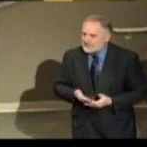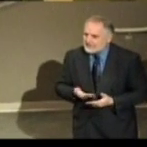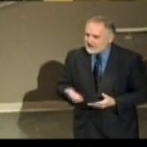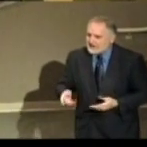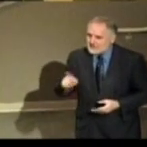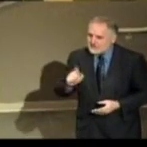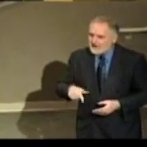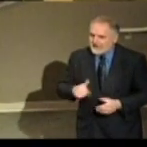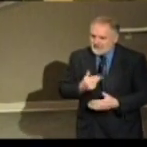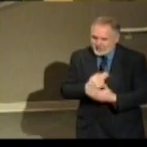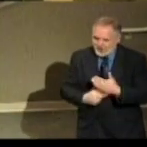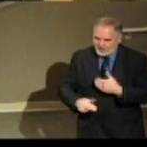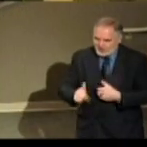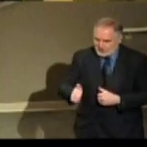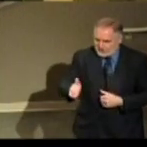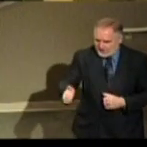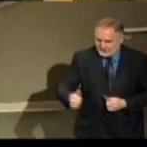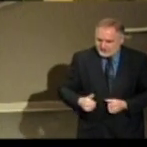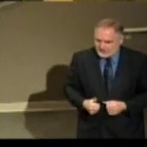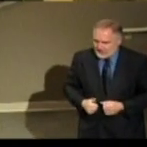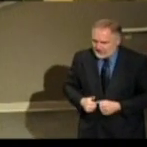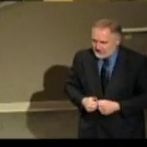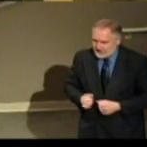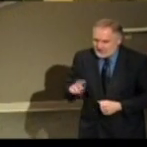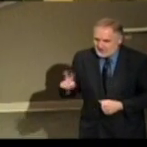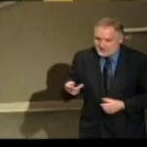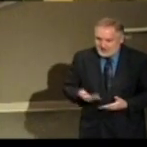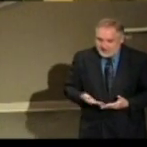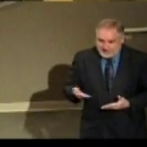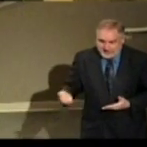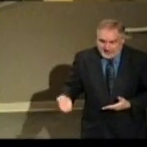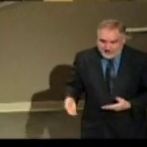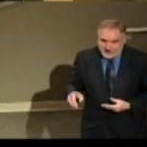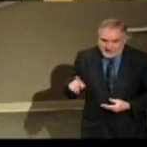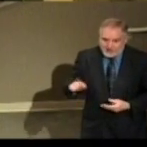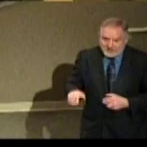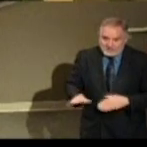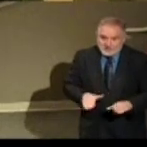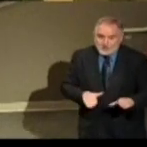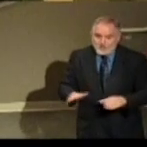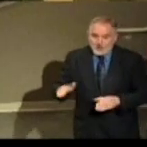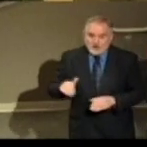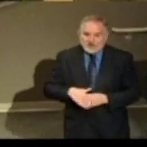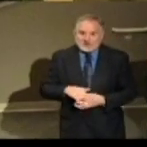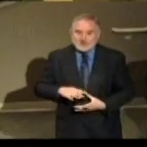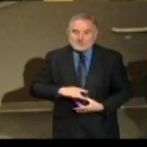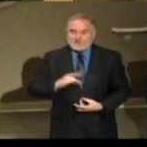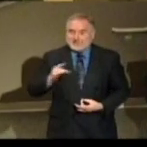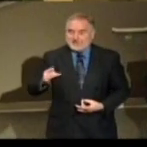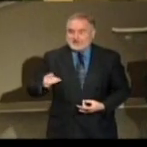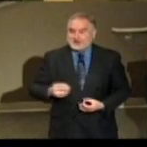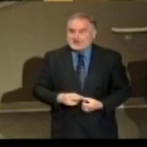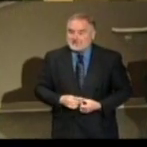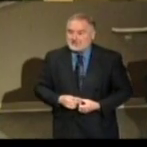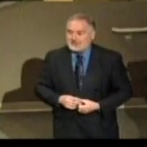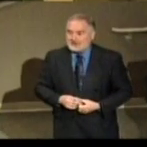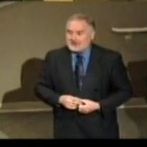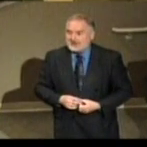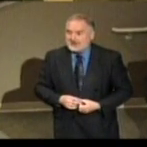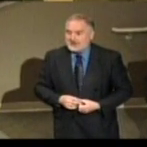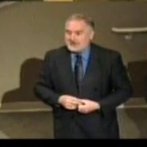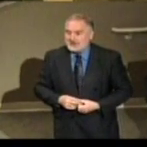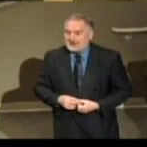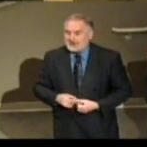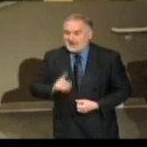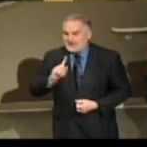you got to humble yourself. The second thing is you got to walk in the Spirit.